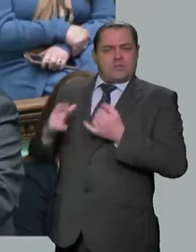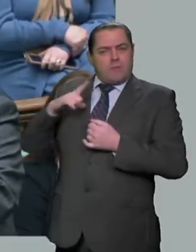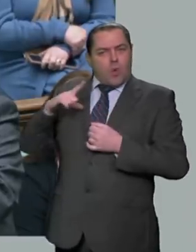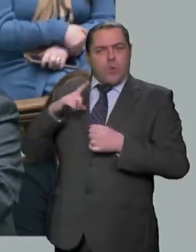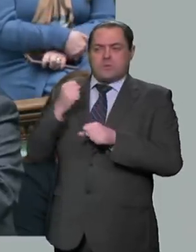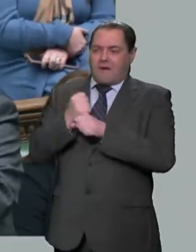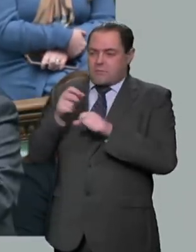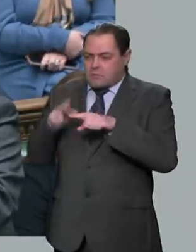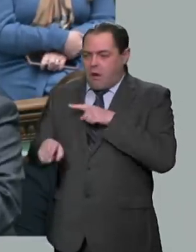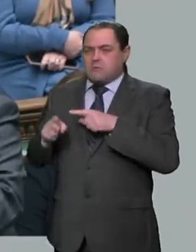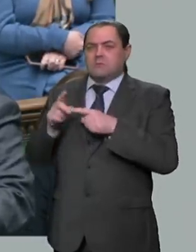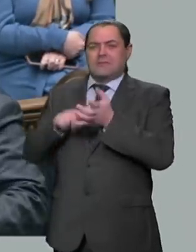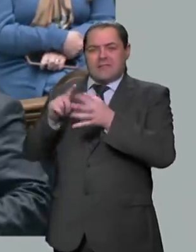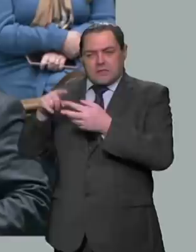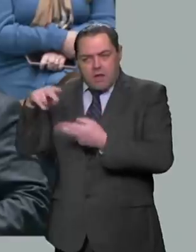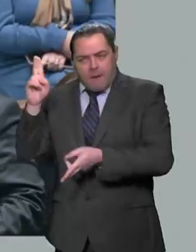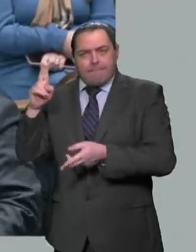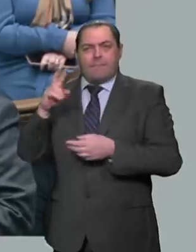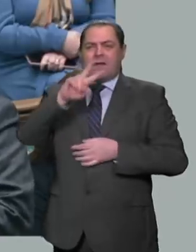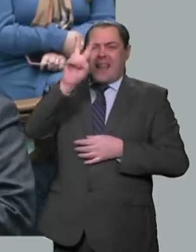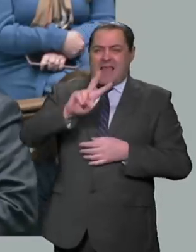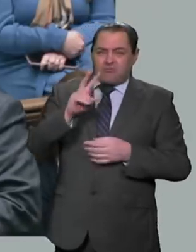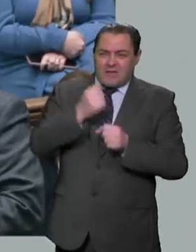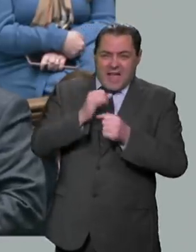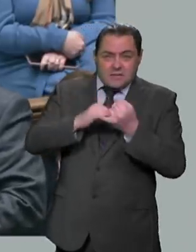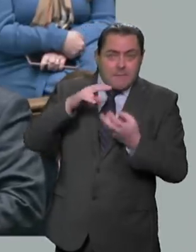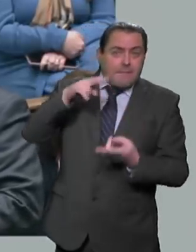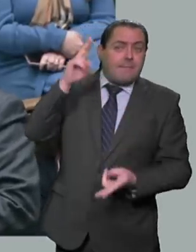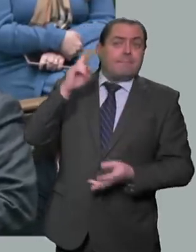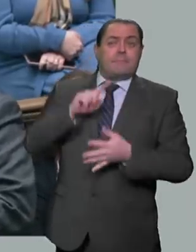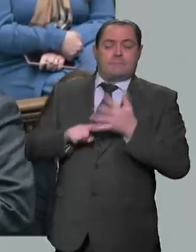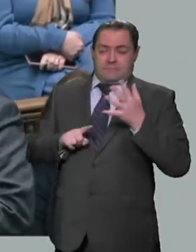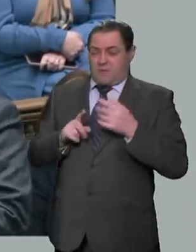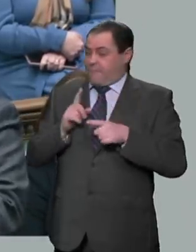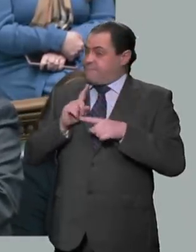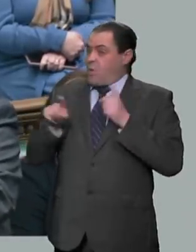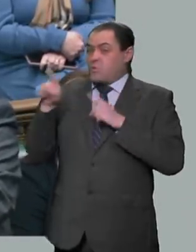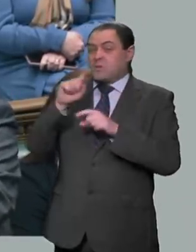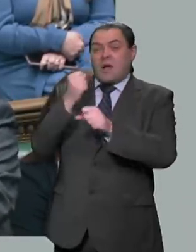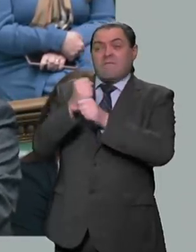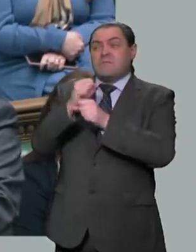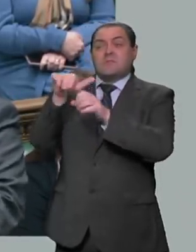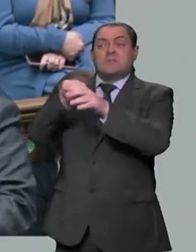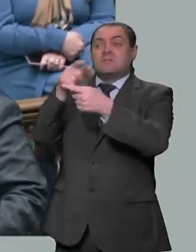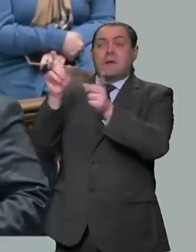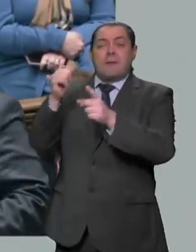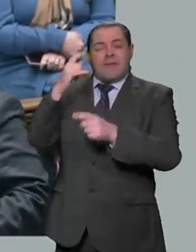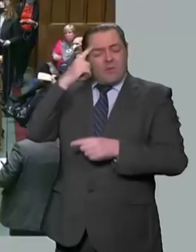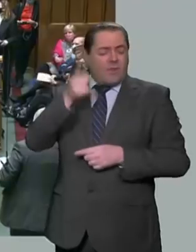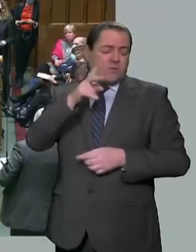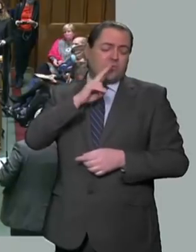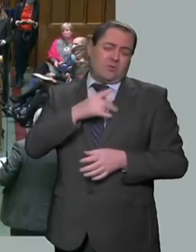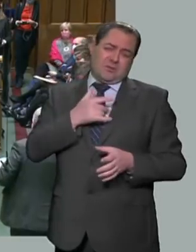and soaring energy bills. Now, for members of the Tory government, £1,200 might not seem very much. For